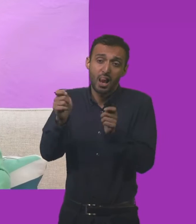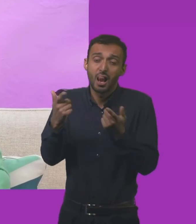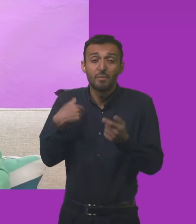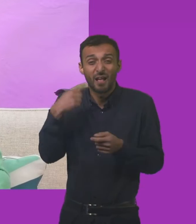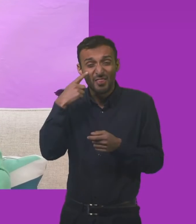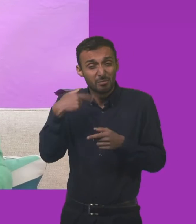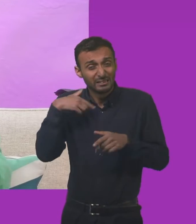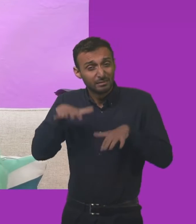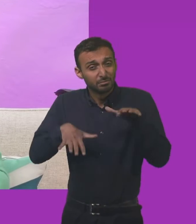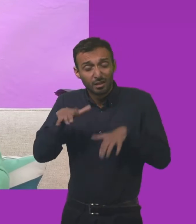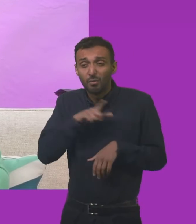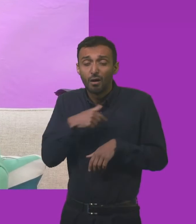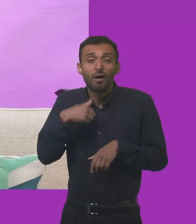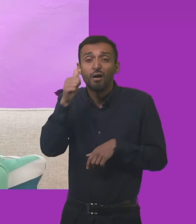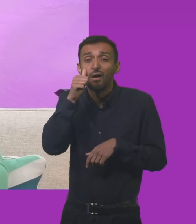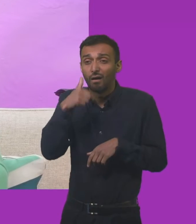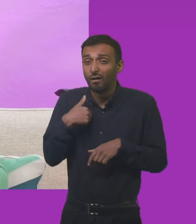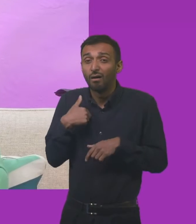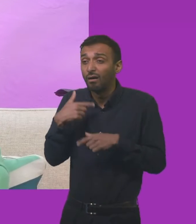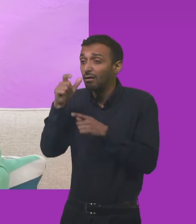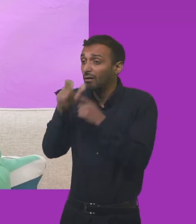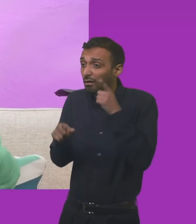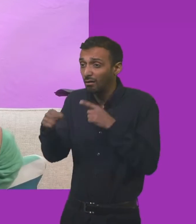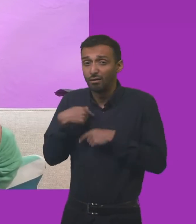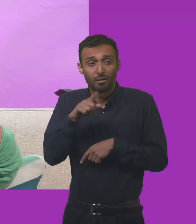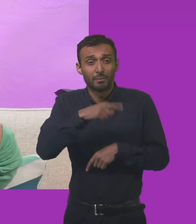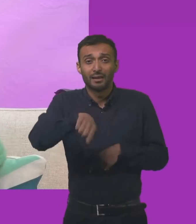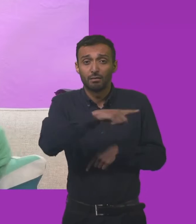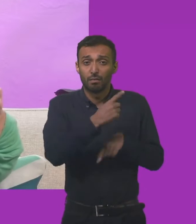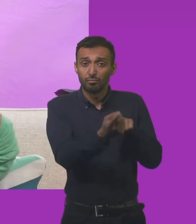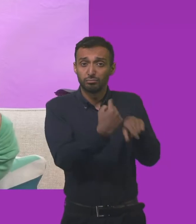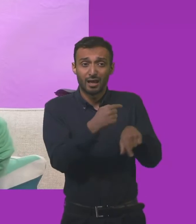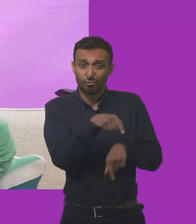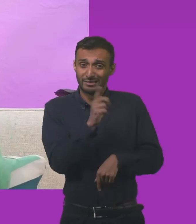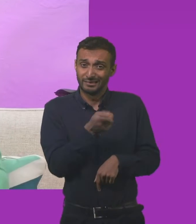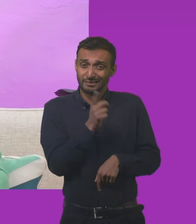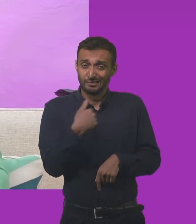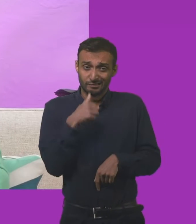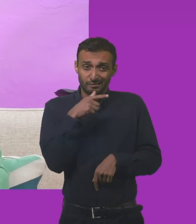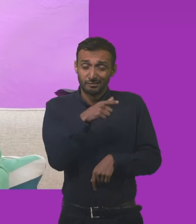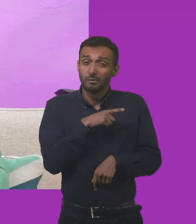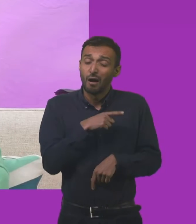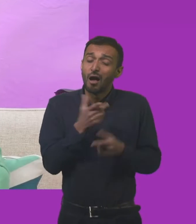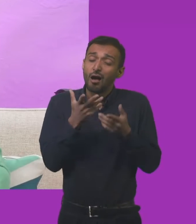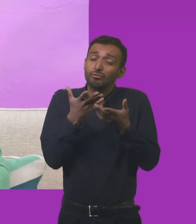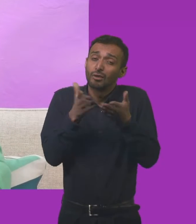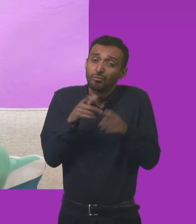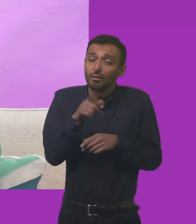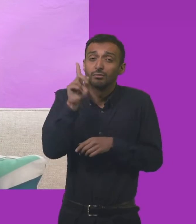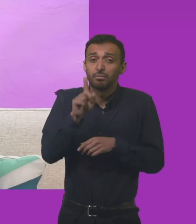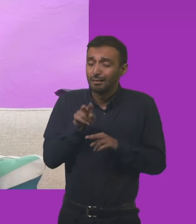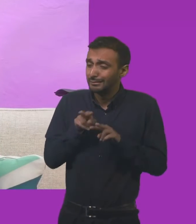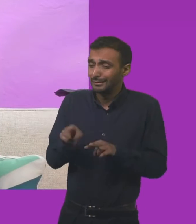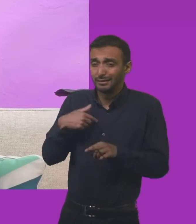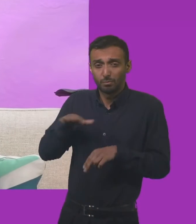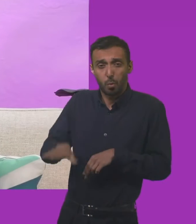know the reaction I get from people. And they in general, people, when they see a little person, and they, because I'm like